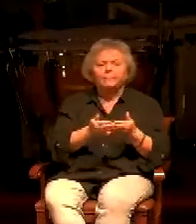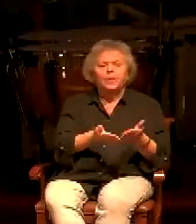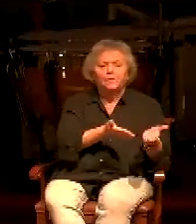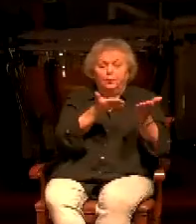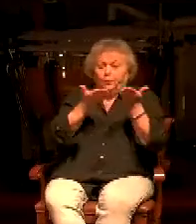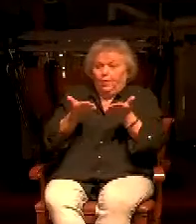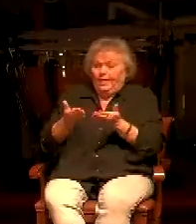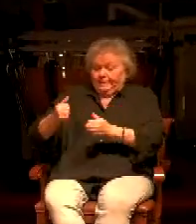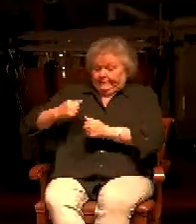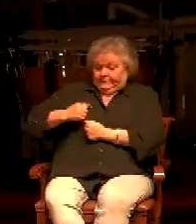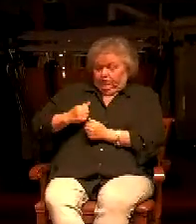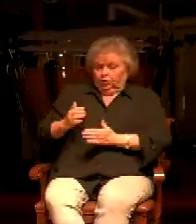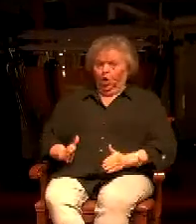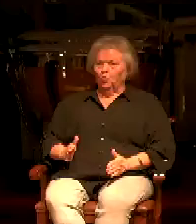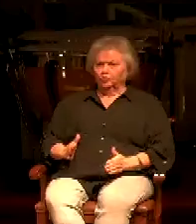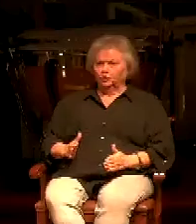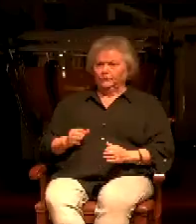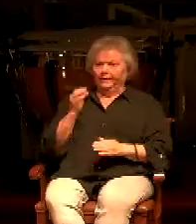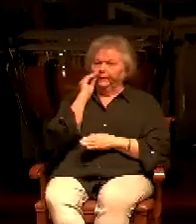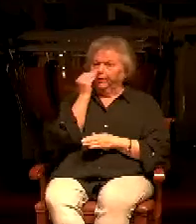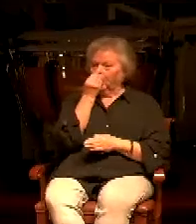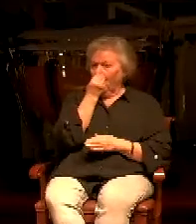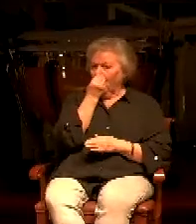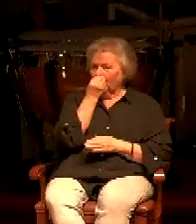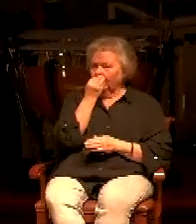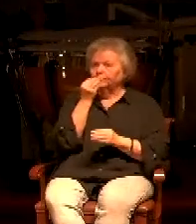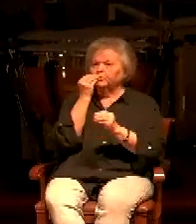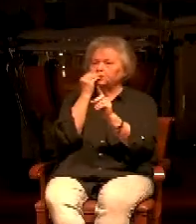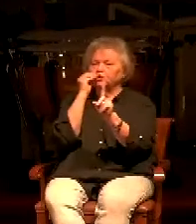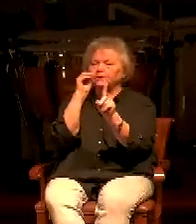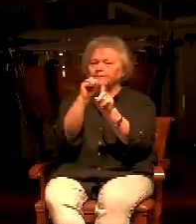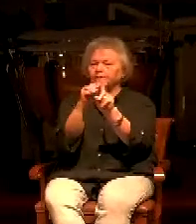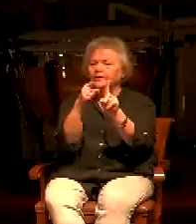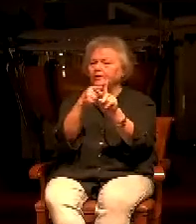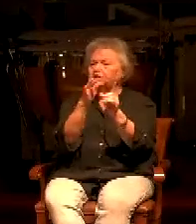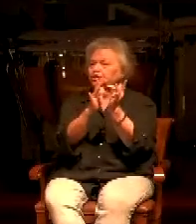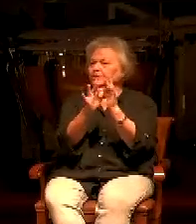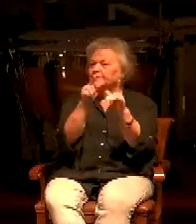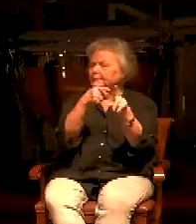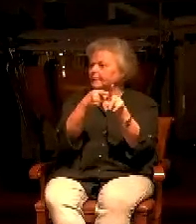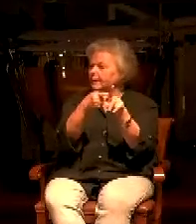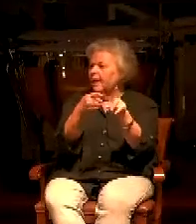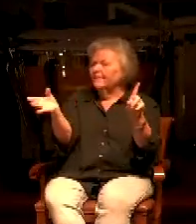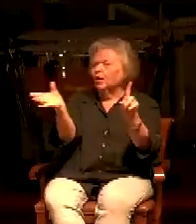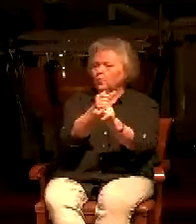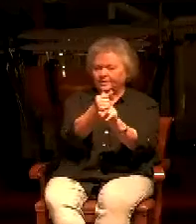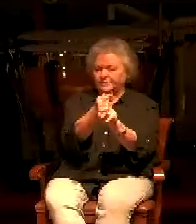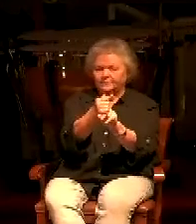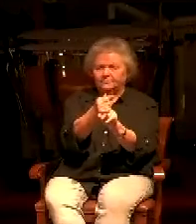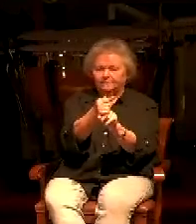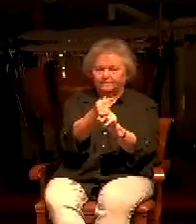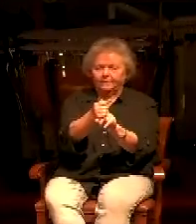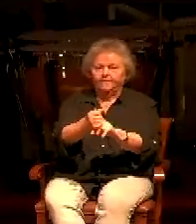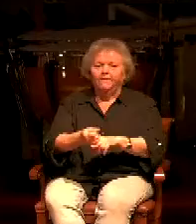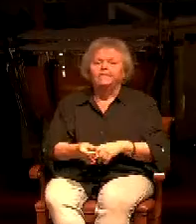He kisses Jesus, as the Gospels will tell us. They arrest Jesus, and now we pick up the story in verse 12